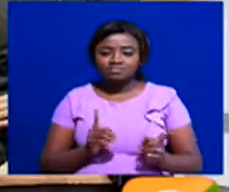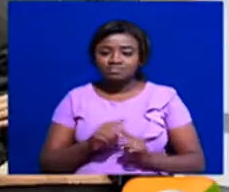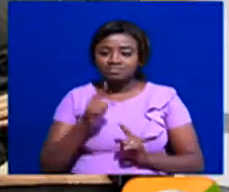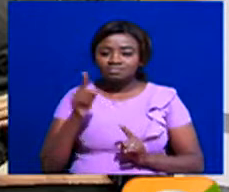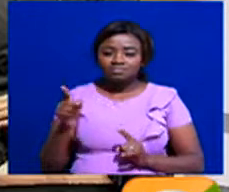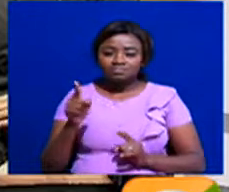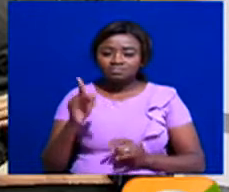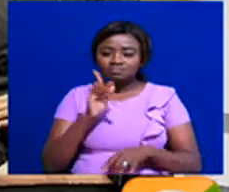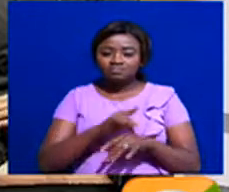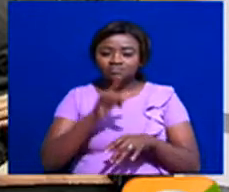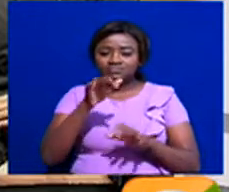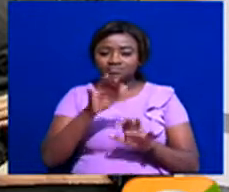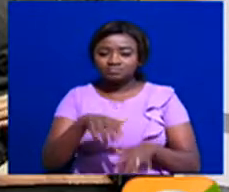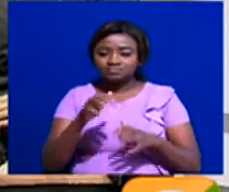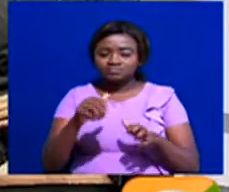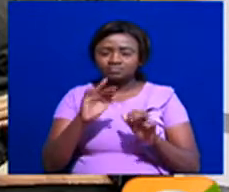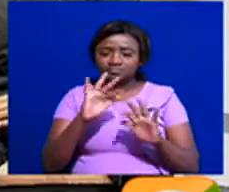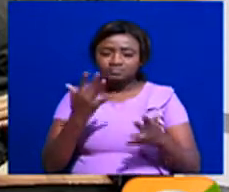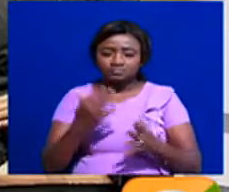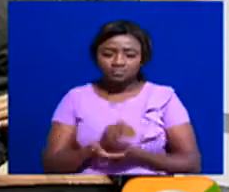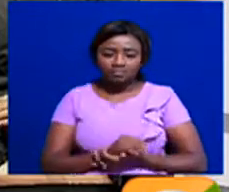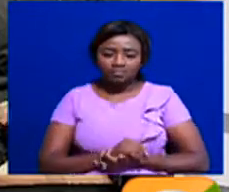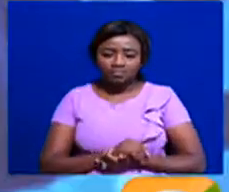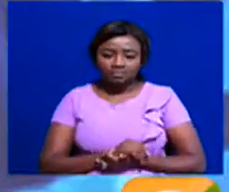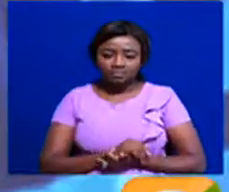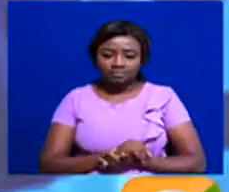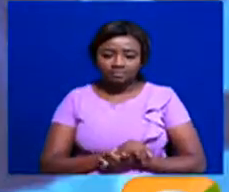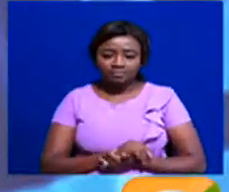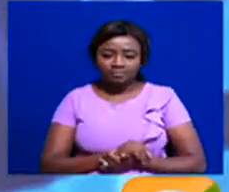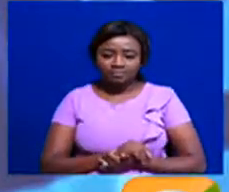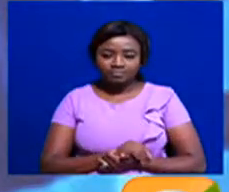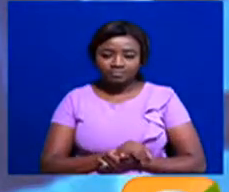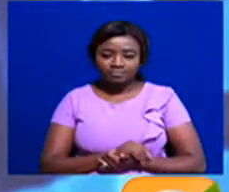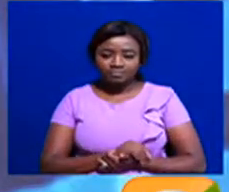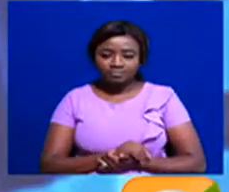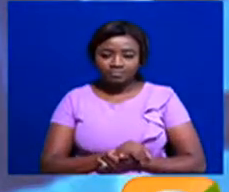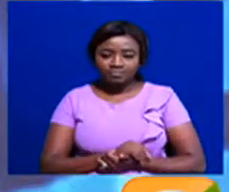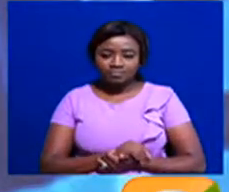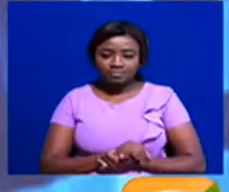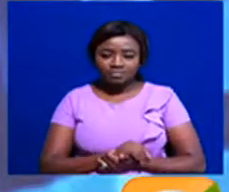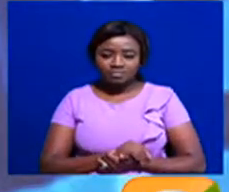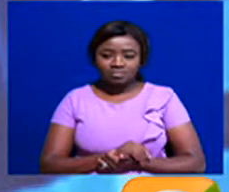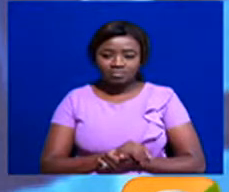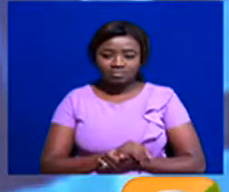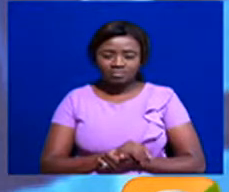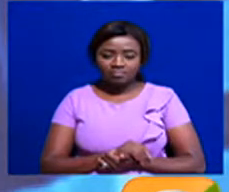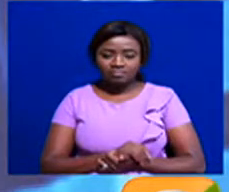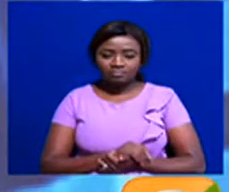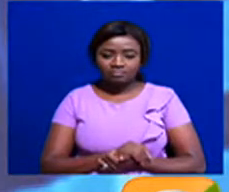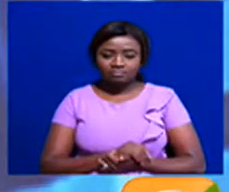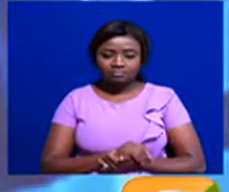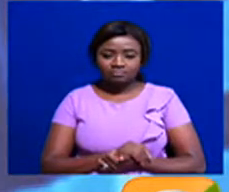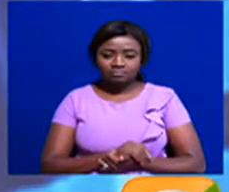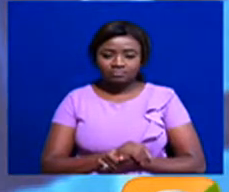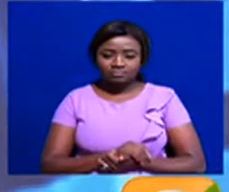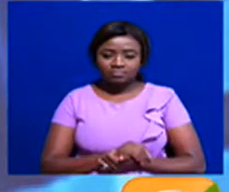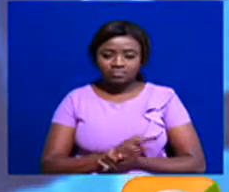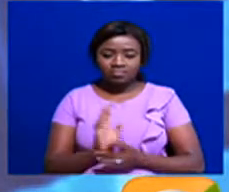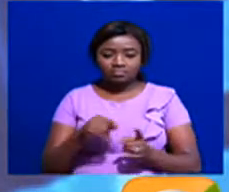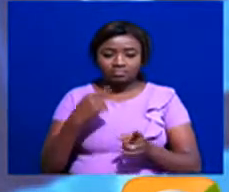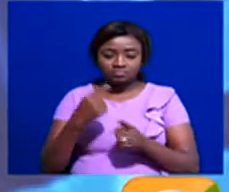family before you switched? Before I switched, in fact, in the year